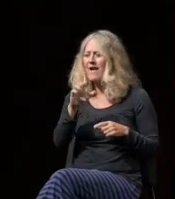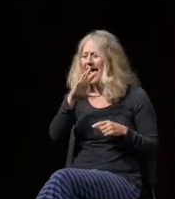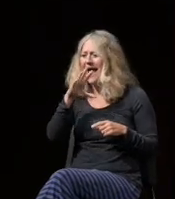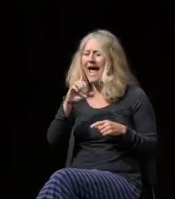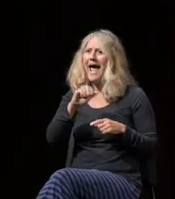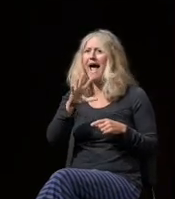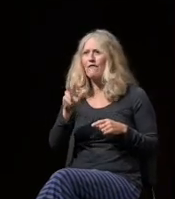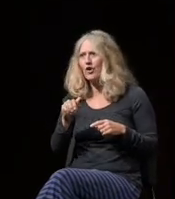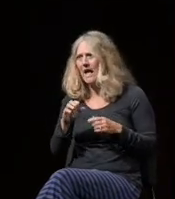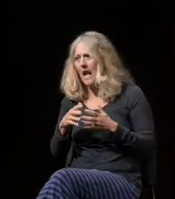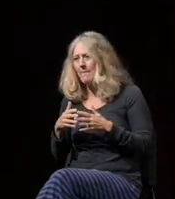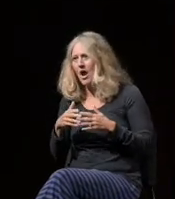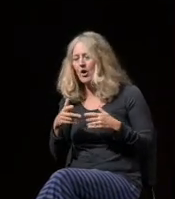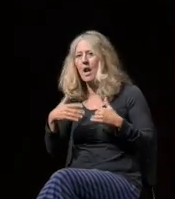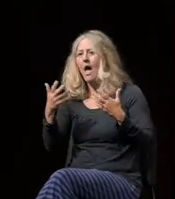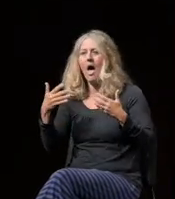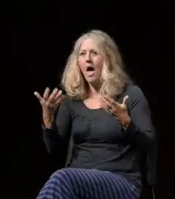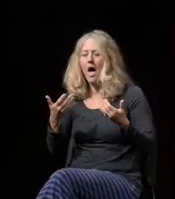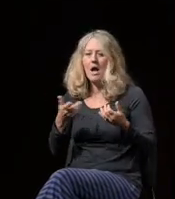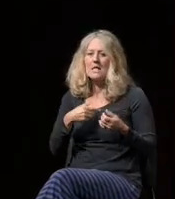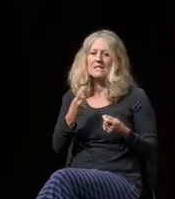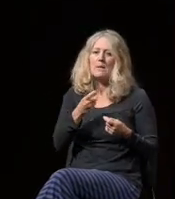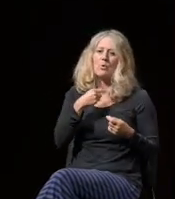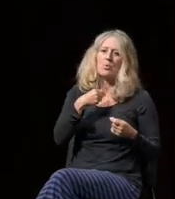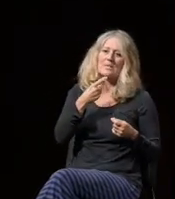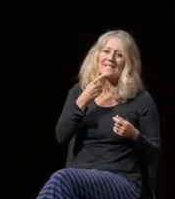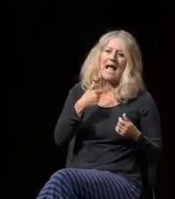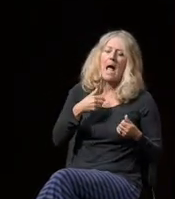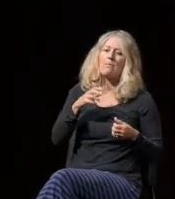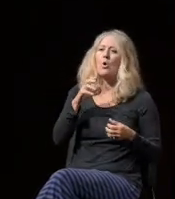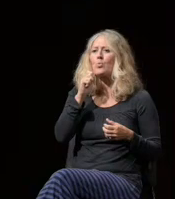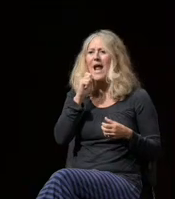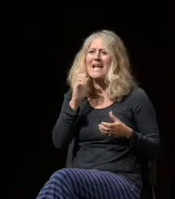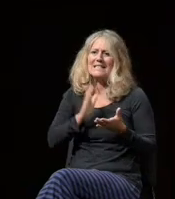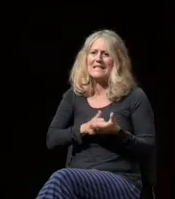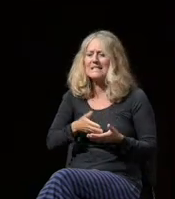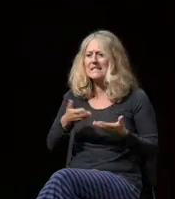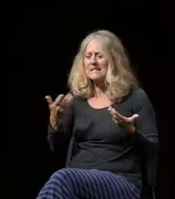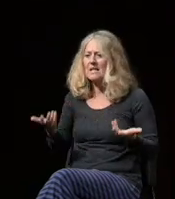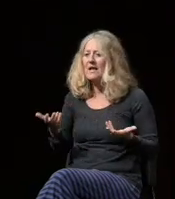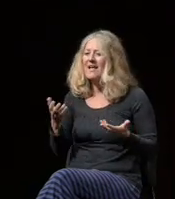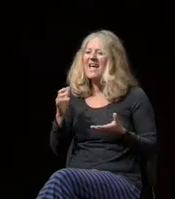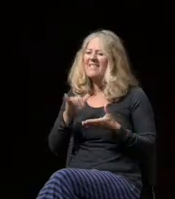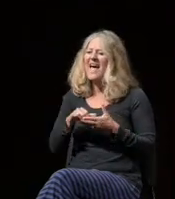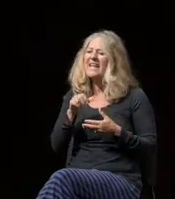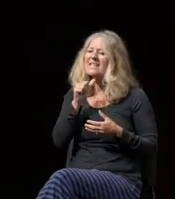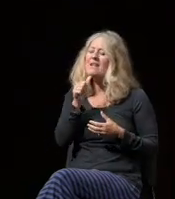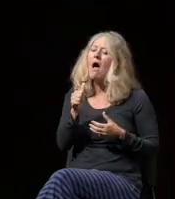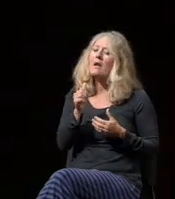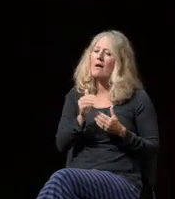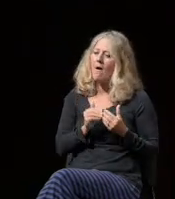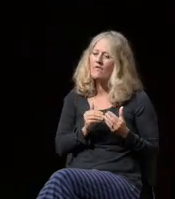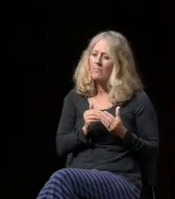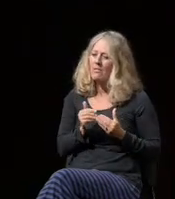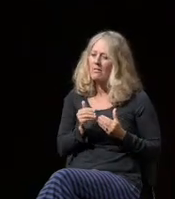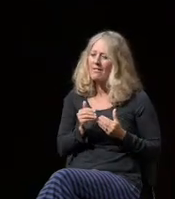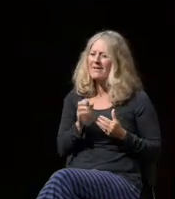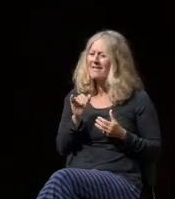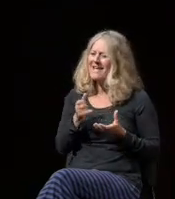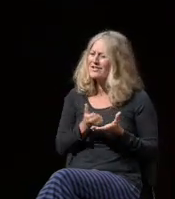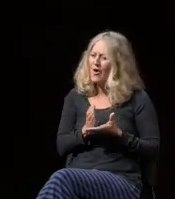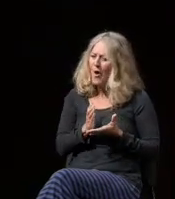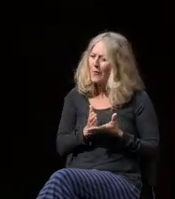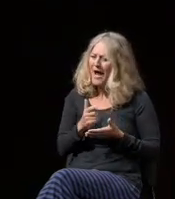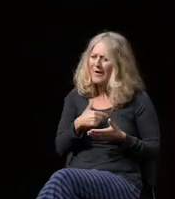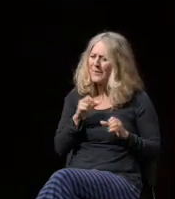don't know what to do, somebody's gonna think I'm racist. That's discomfort. That's all right. We can